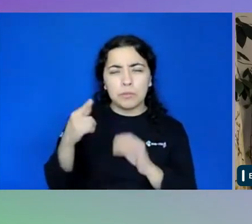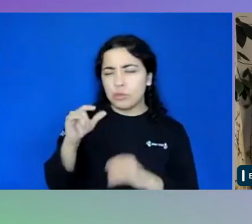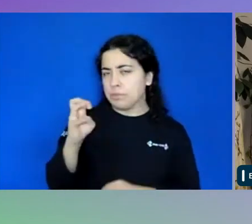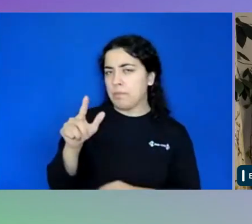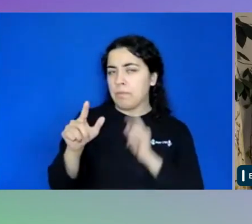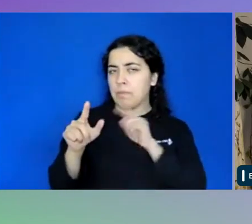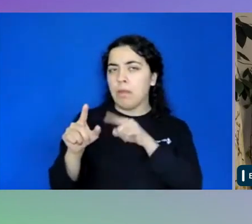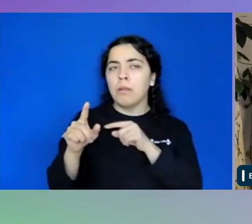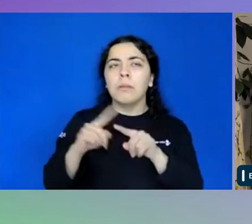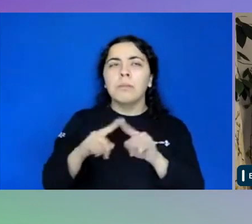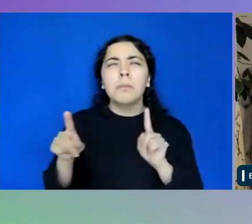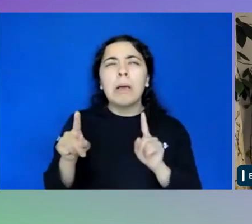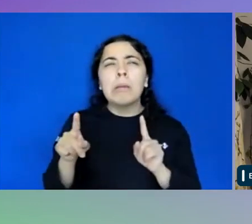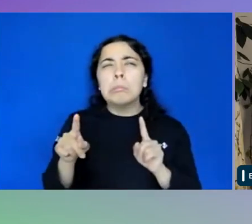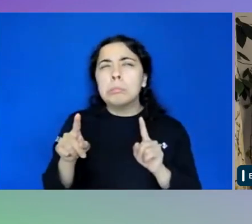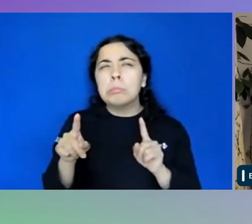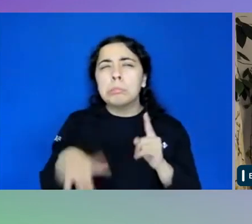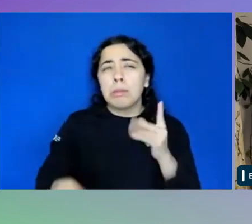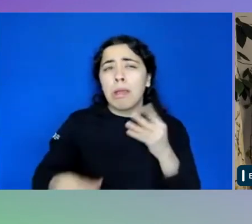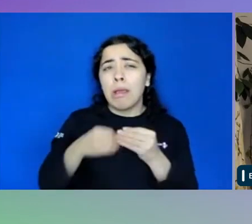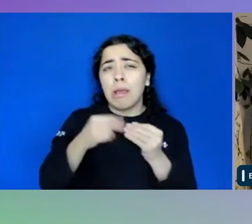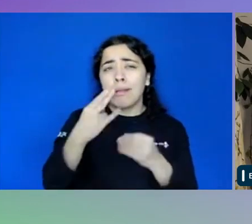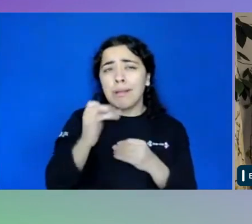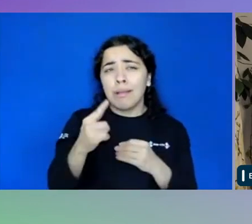Not sure if you can do